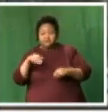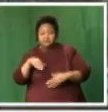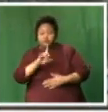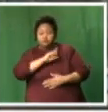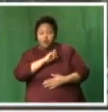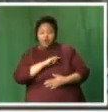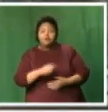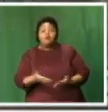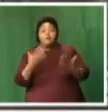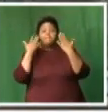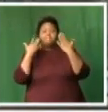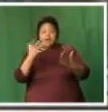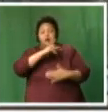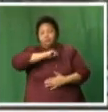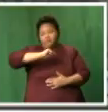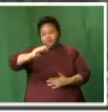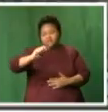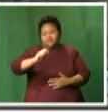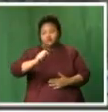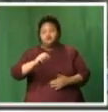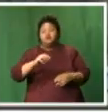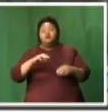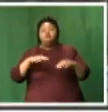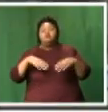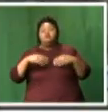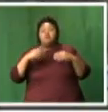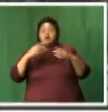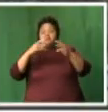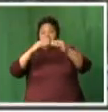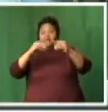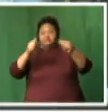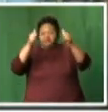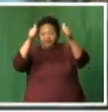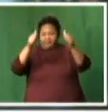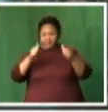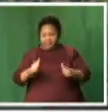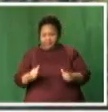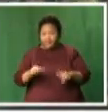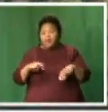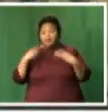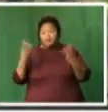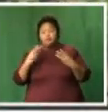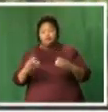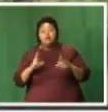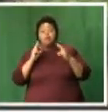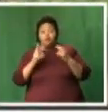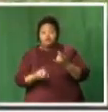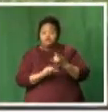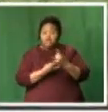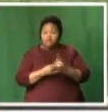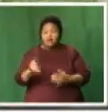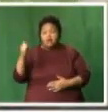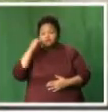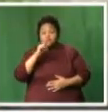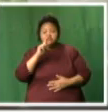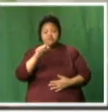emafastelweni. Lona sifiso ke sekuphonsa liJazz Vivaneni angashayela inombolo lethi